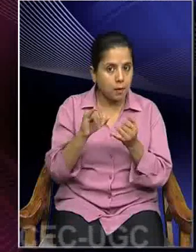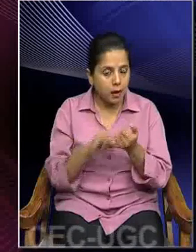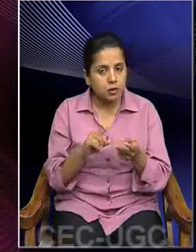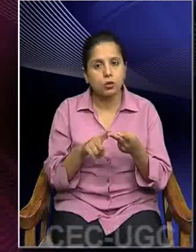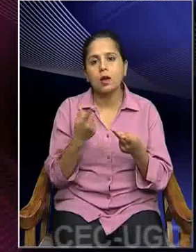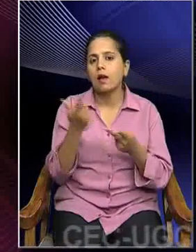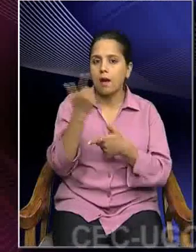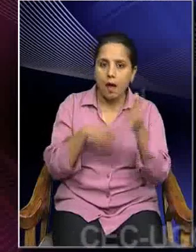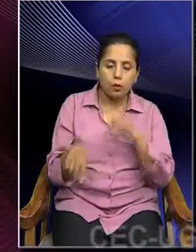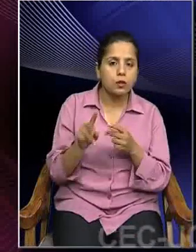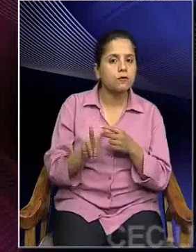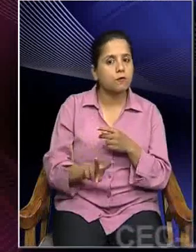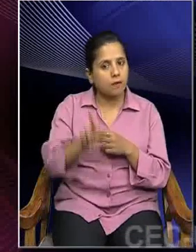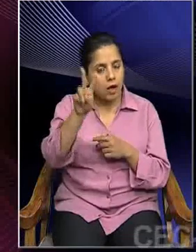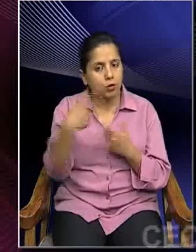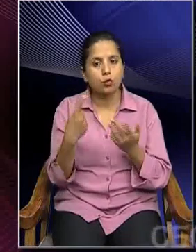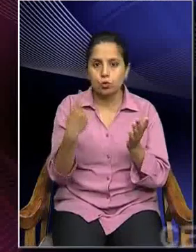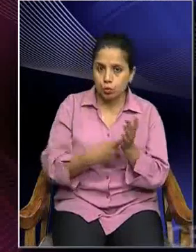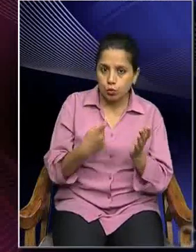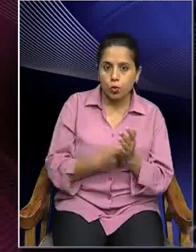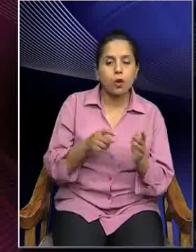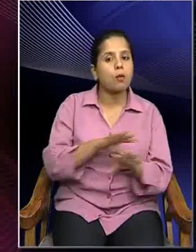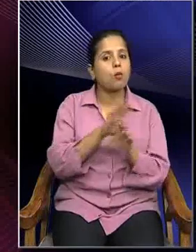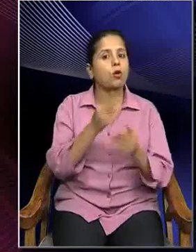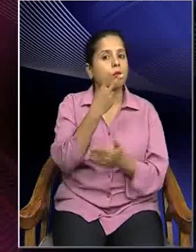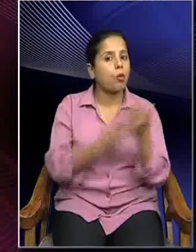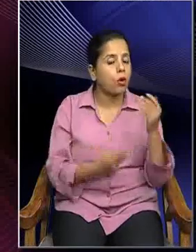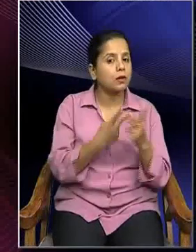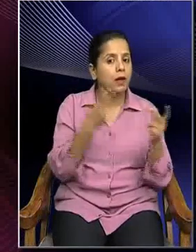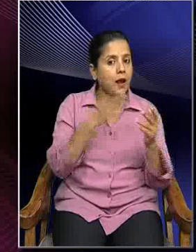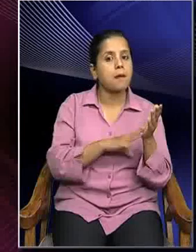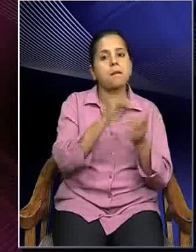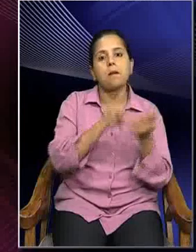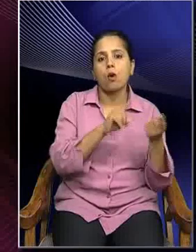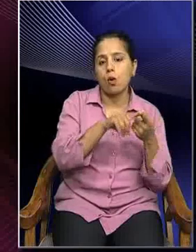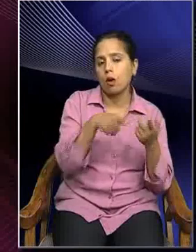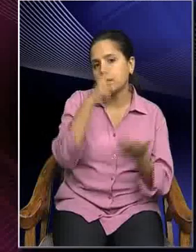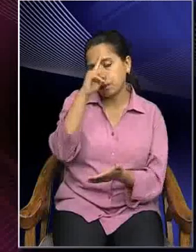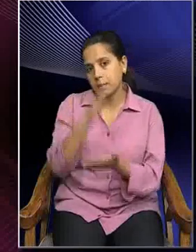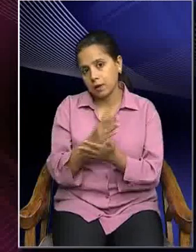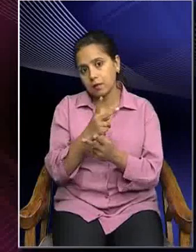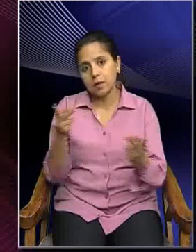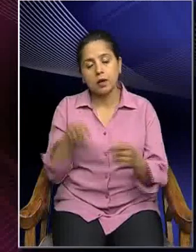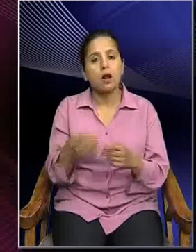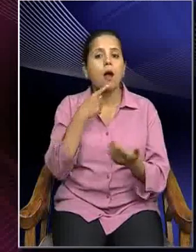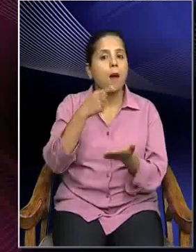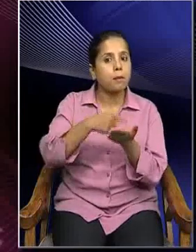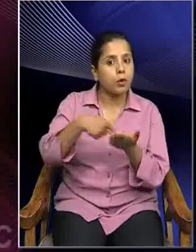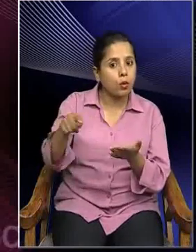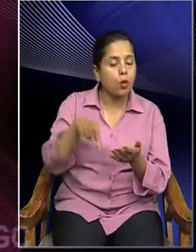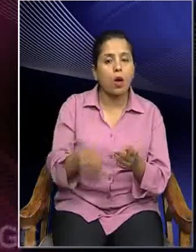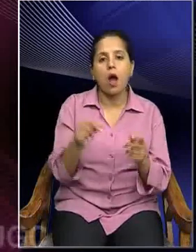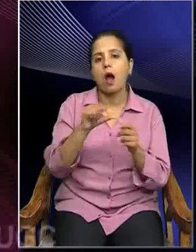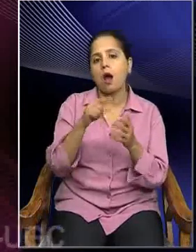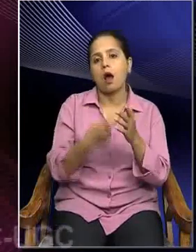values, norms, which includes both mores and folkways, beliefs, sanctions and